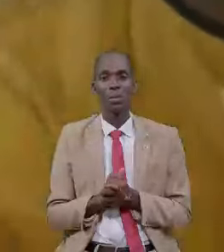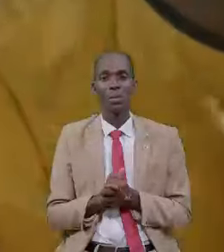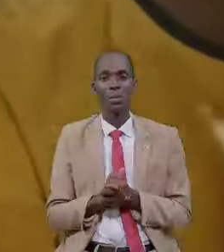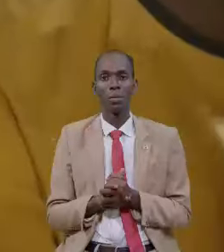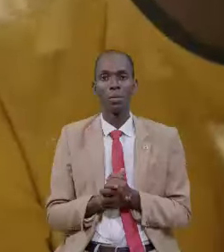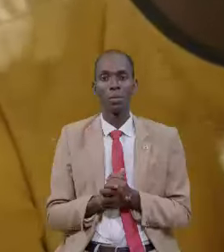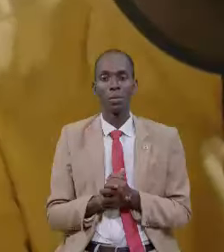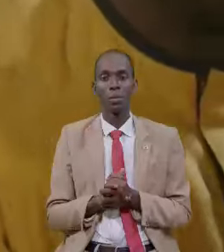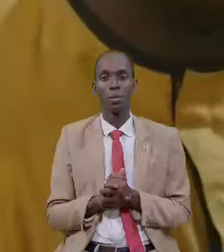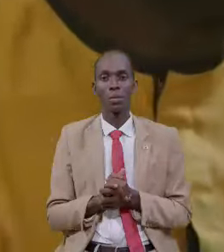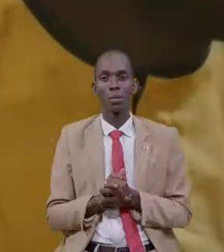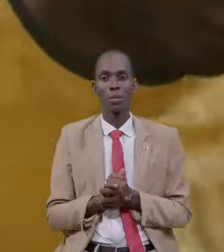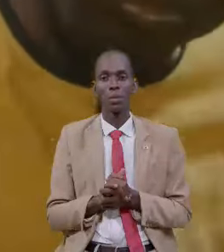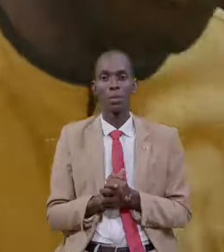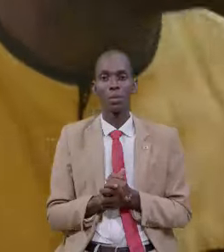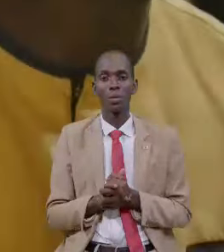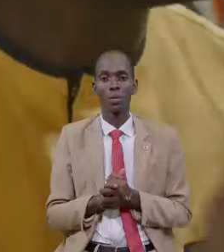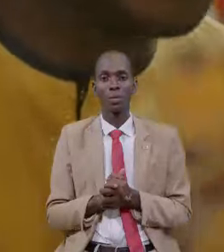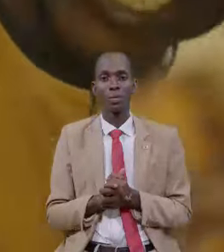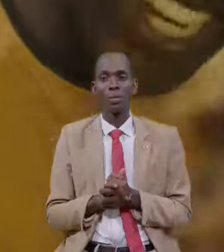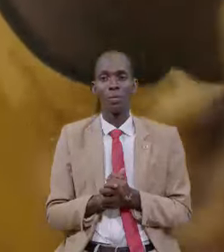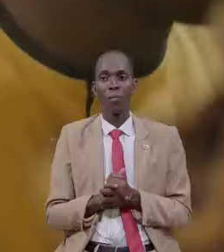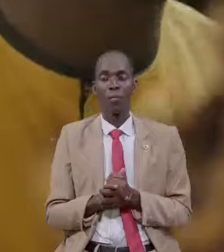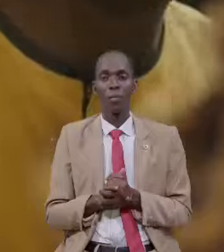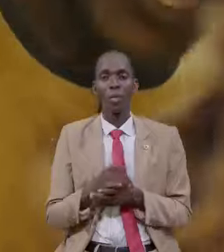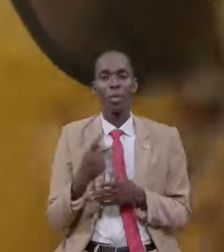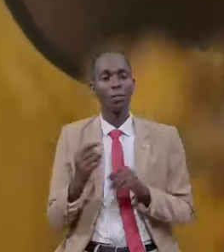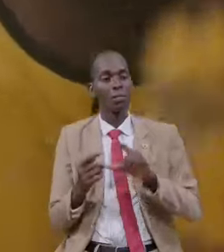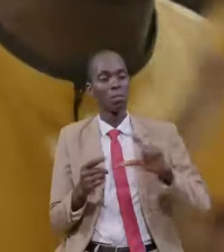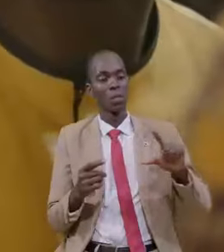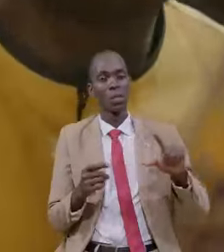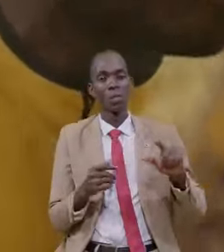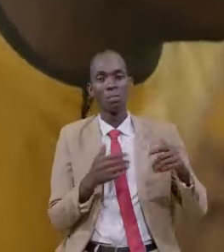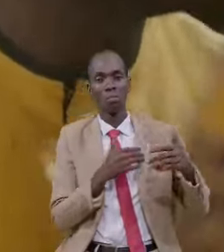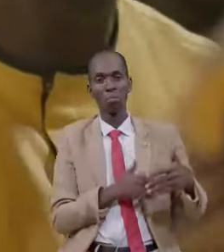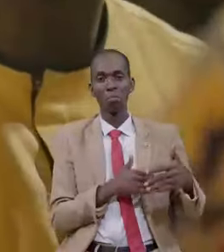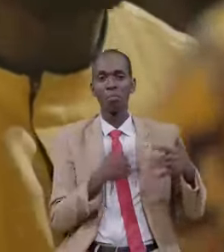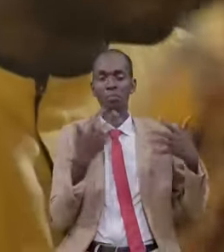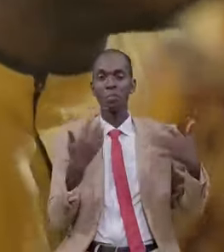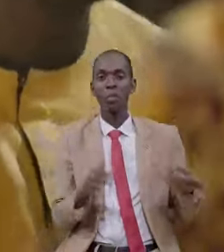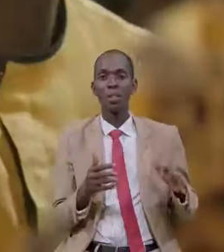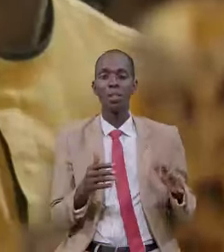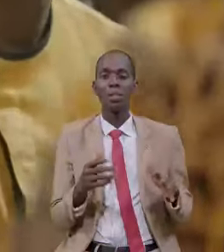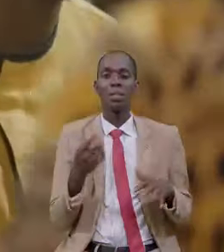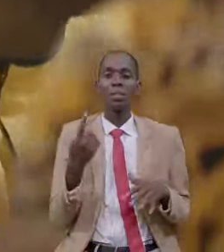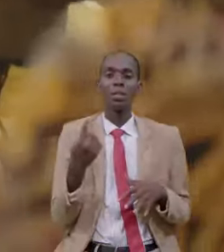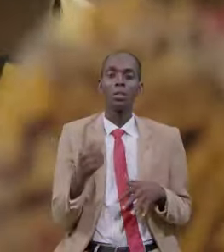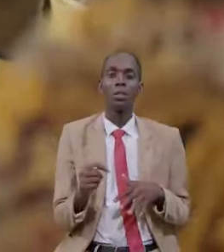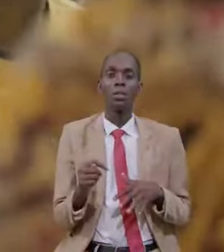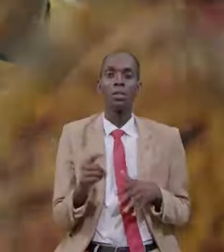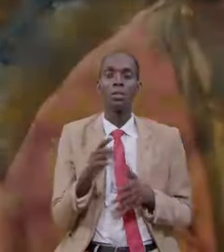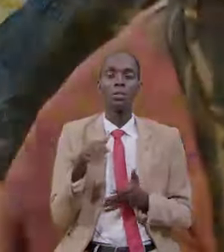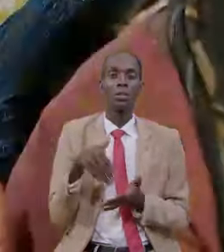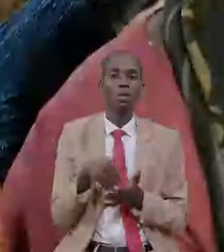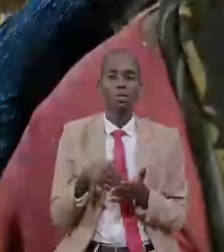The left hand is true, the middle area is true. The right hand side, please let me know if